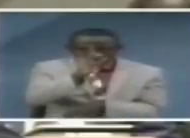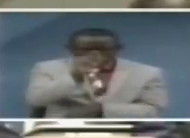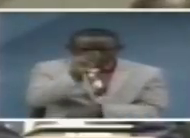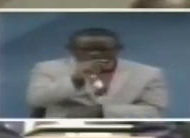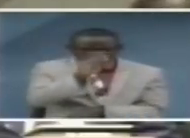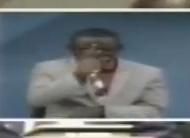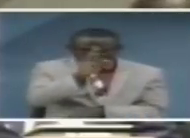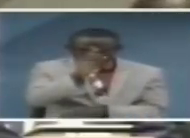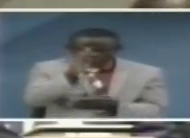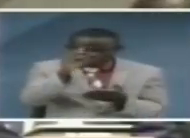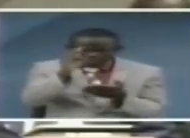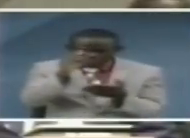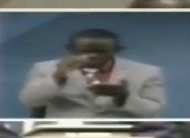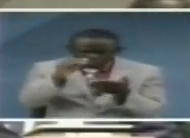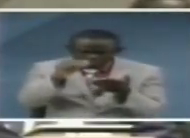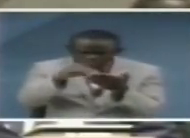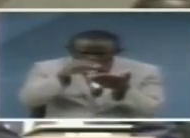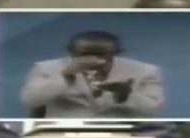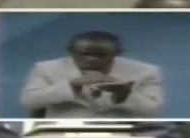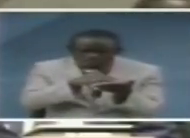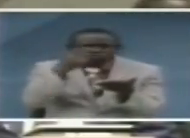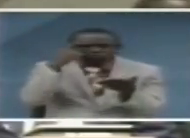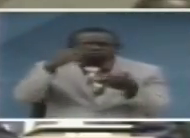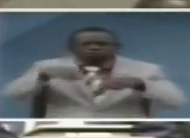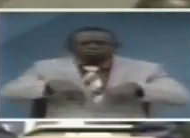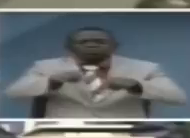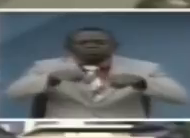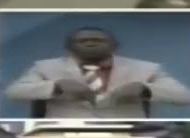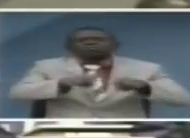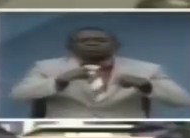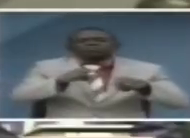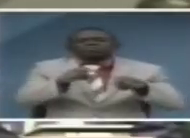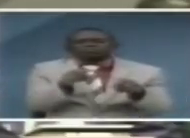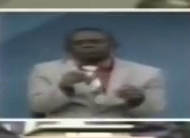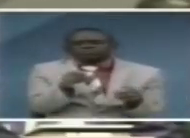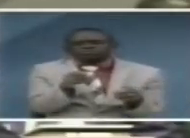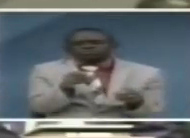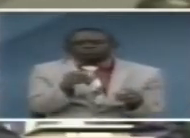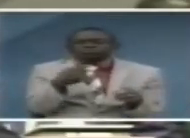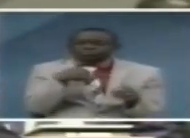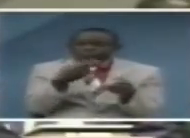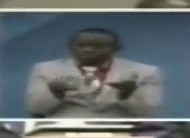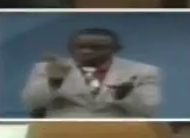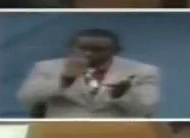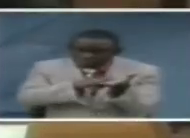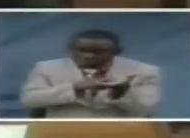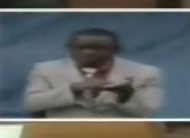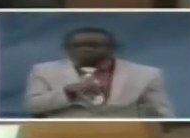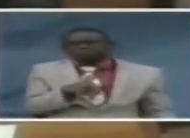allocation under this function is 8.7 billion for road infrastructure